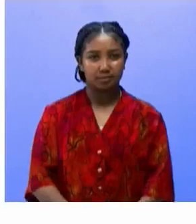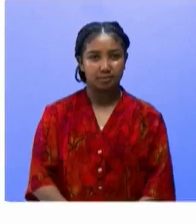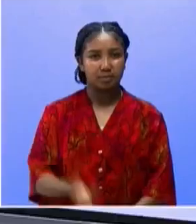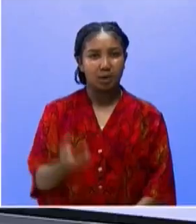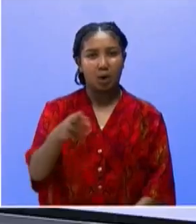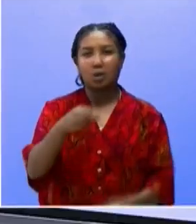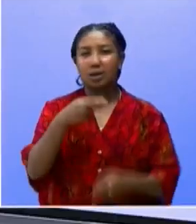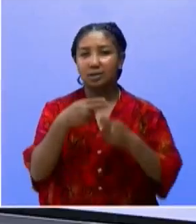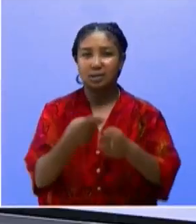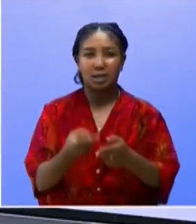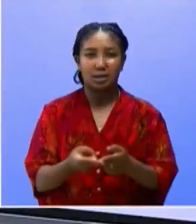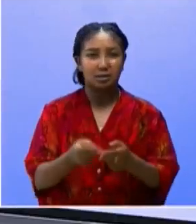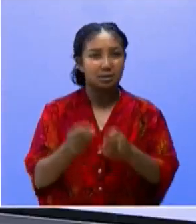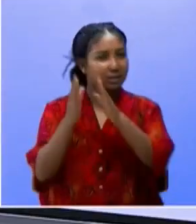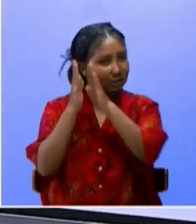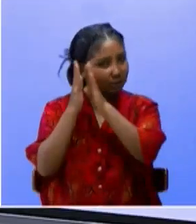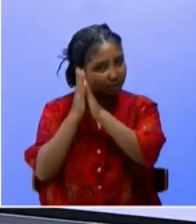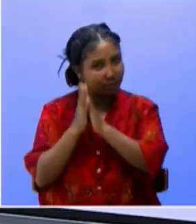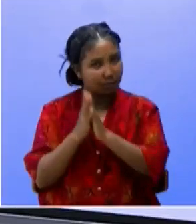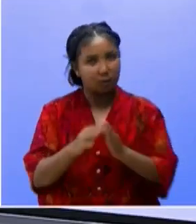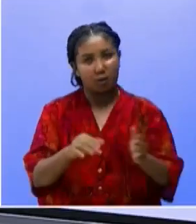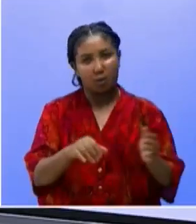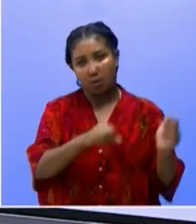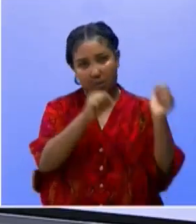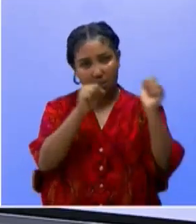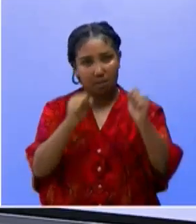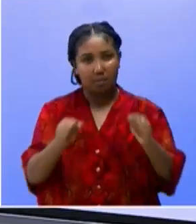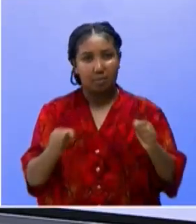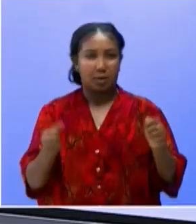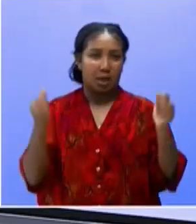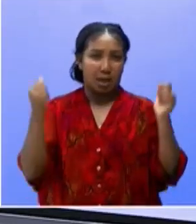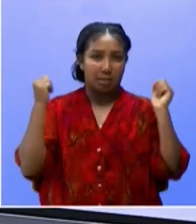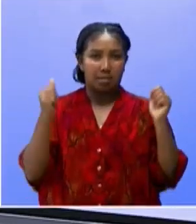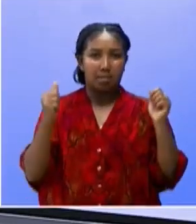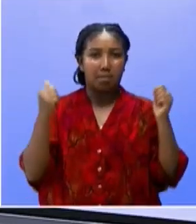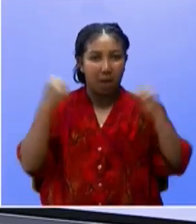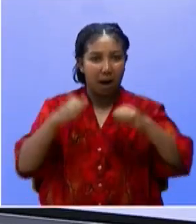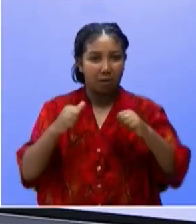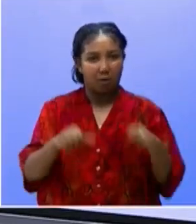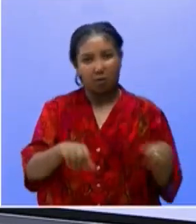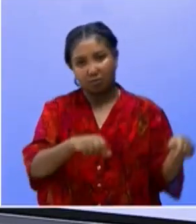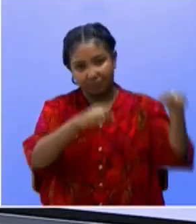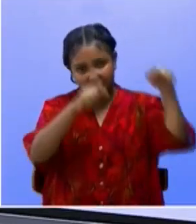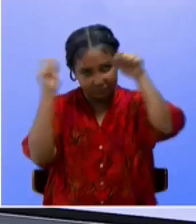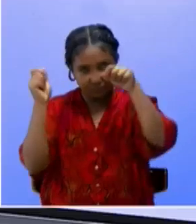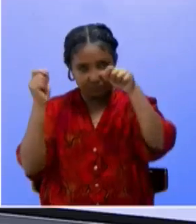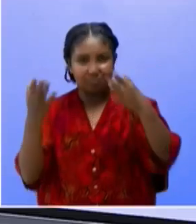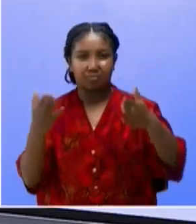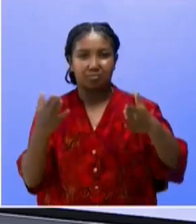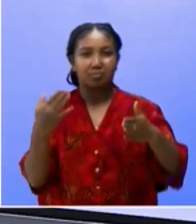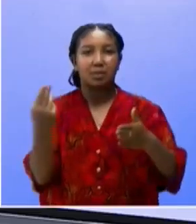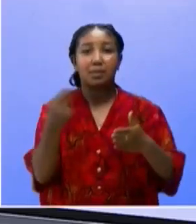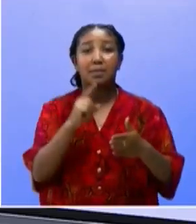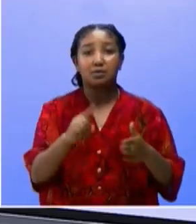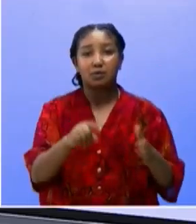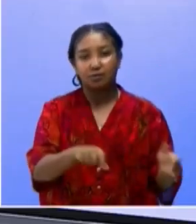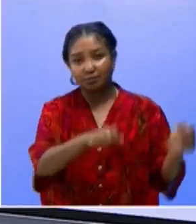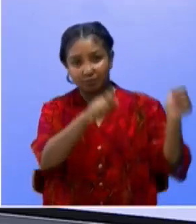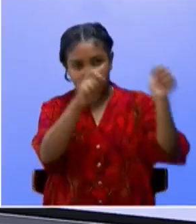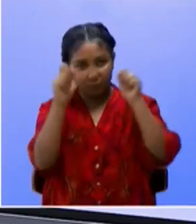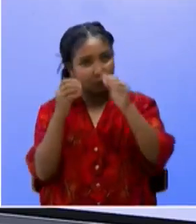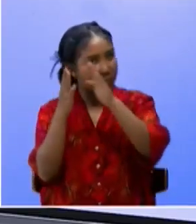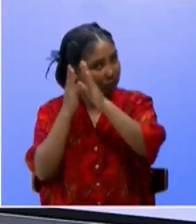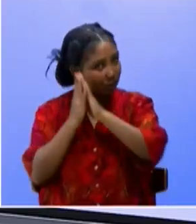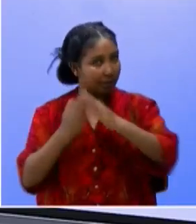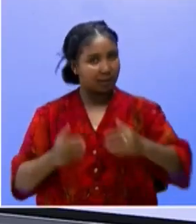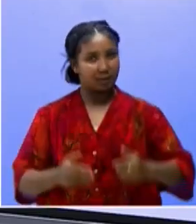Or you can say sleeping bag. What bag? Sleeping bag. The purpose of the bag is what?